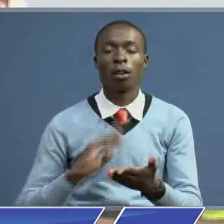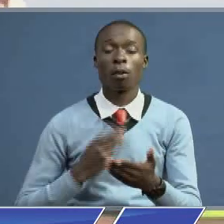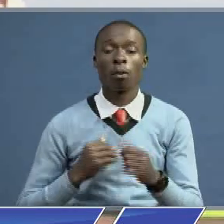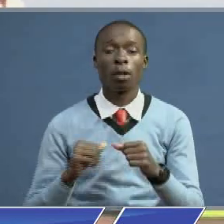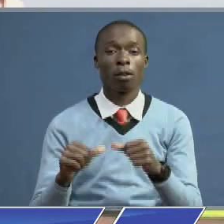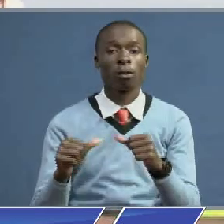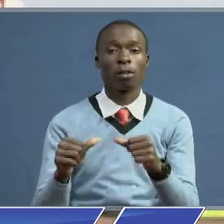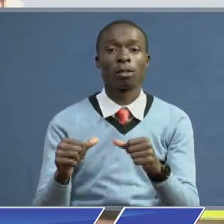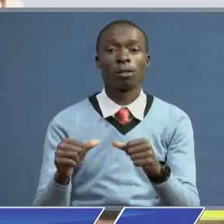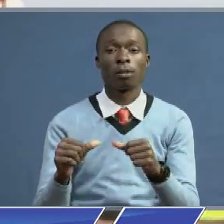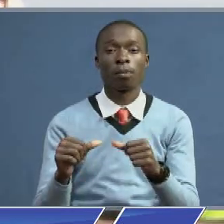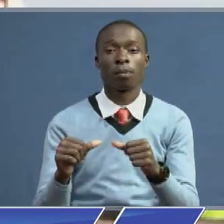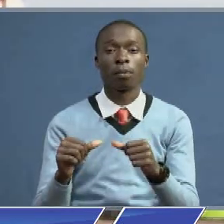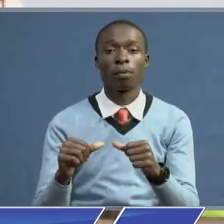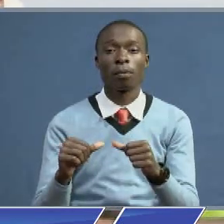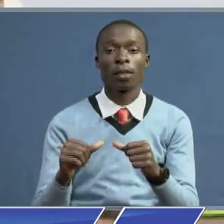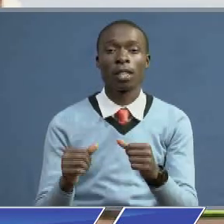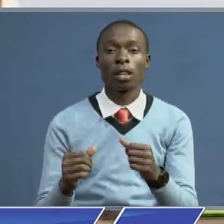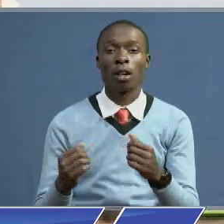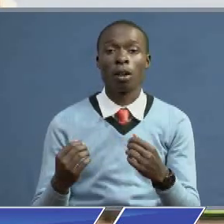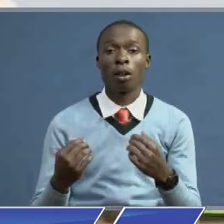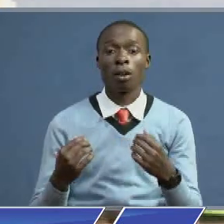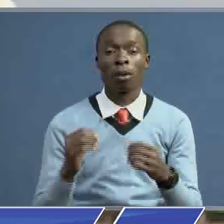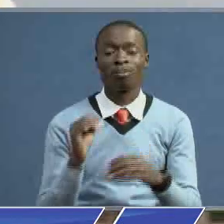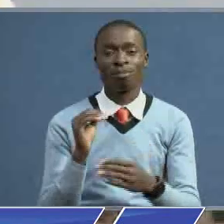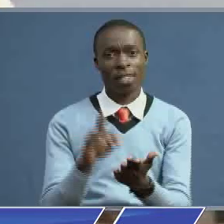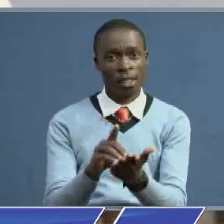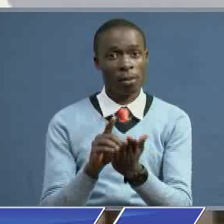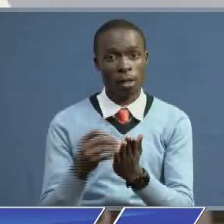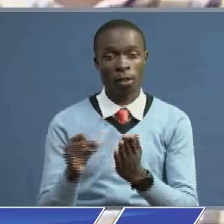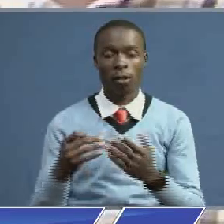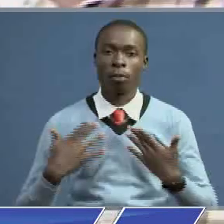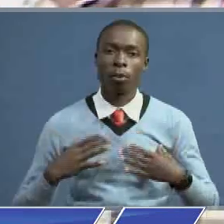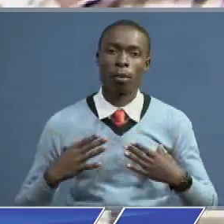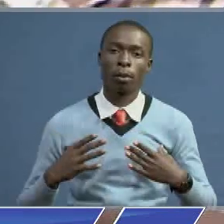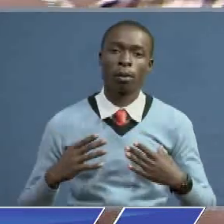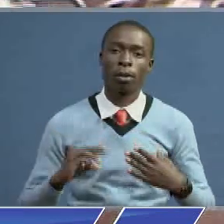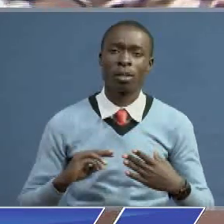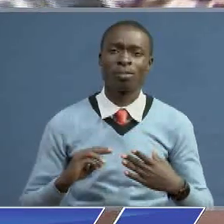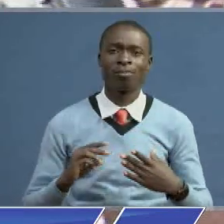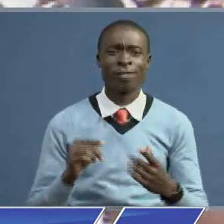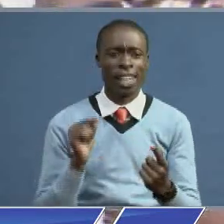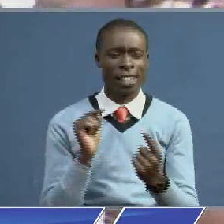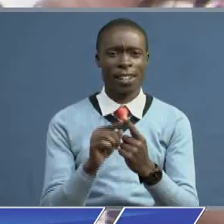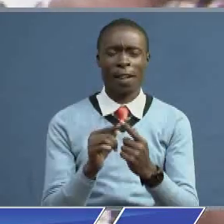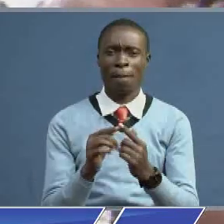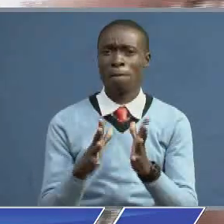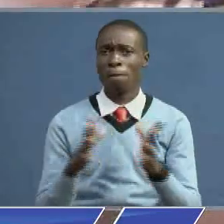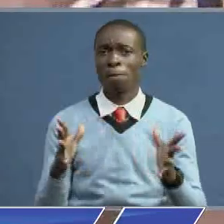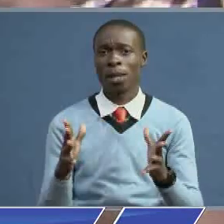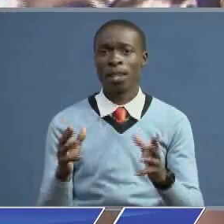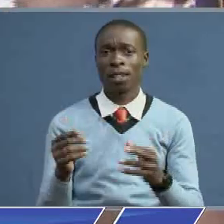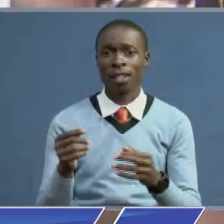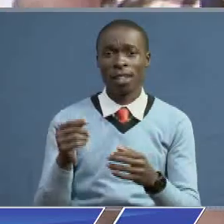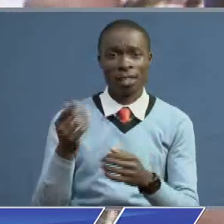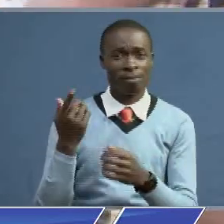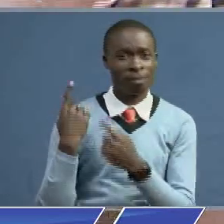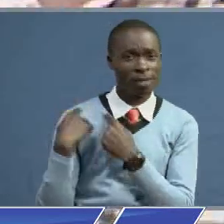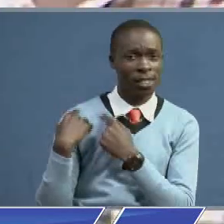Tutaendelea kulingana na demand ya wananchi na customers. It has been a while since this county